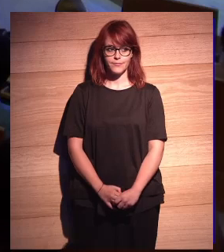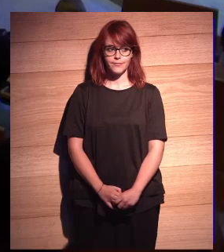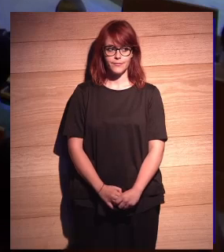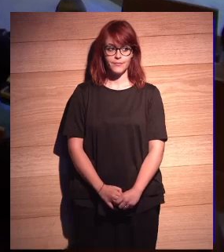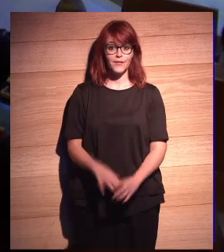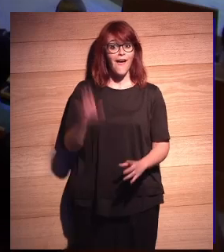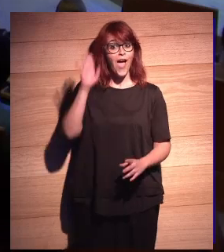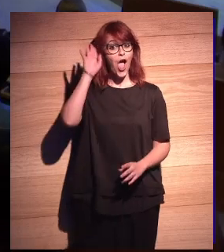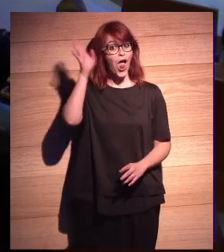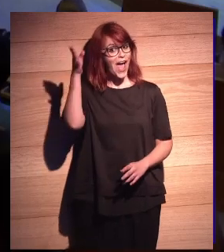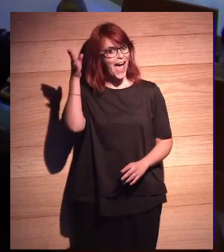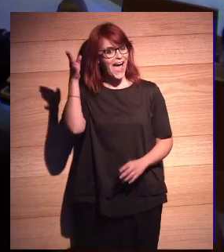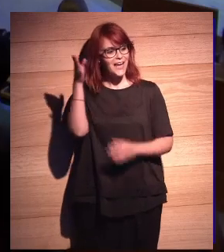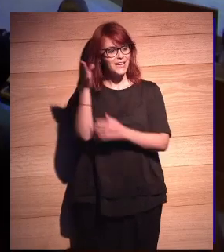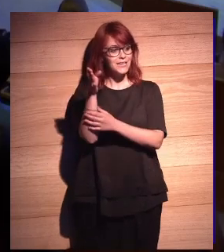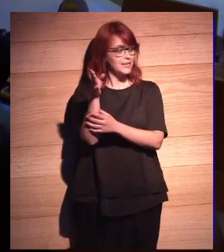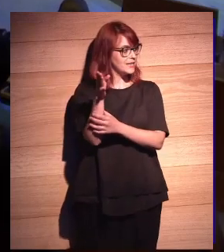Hola.